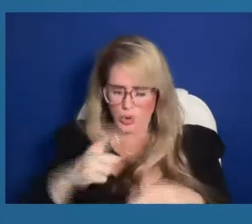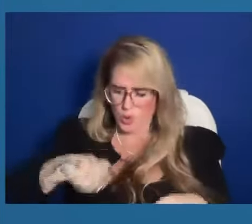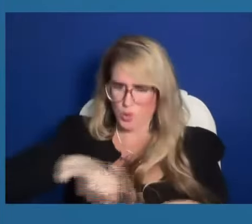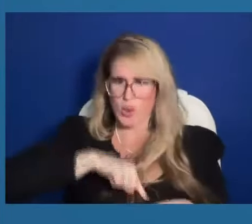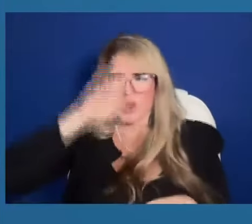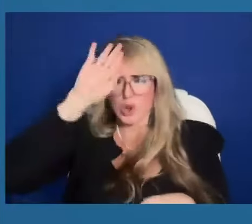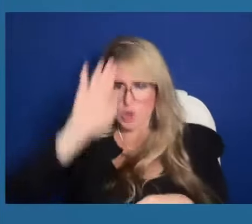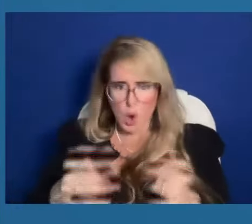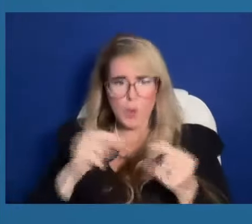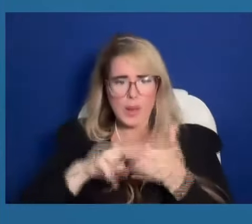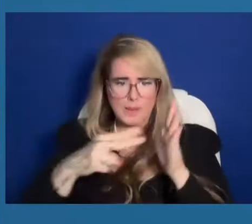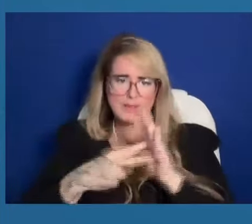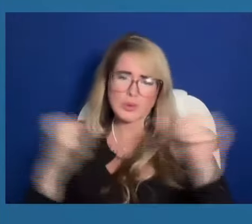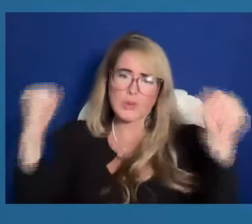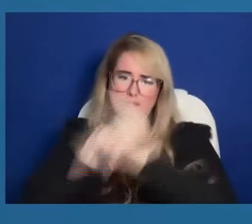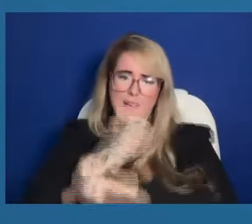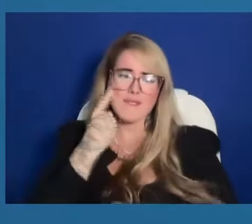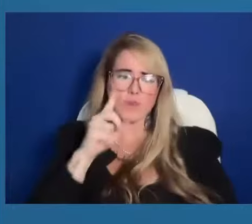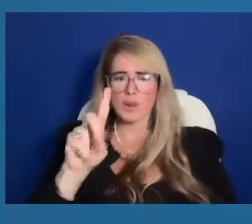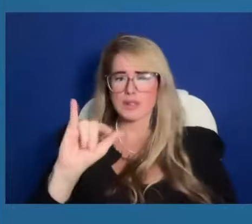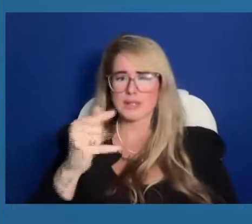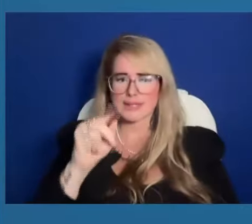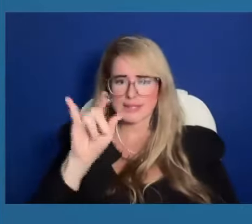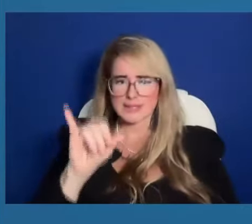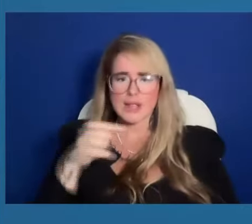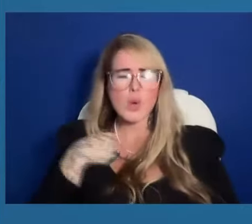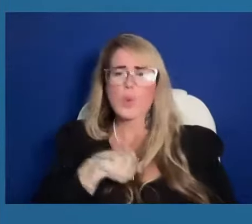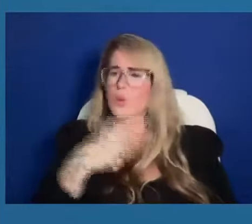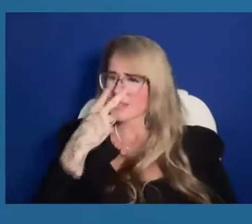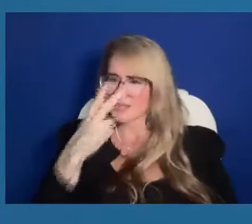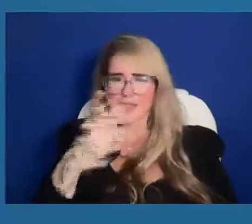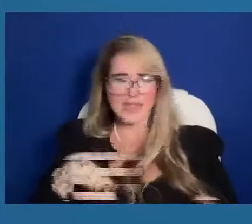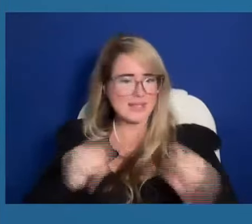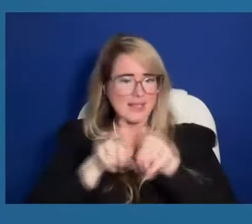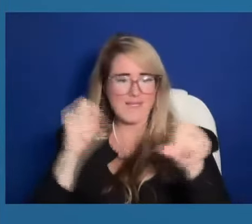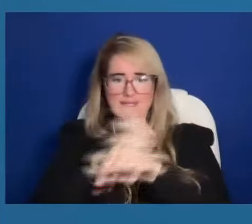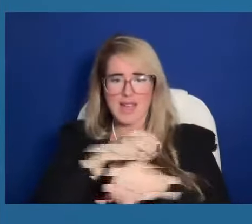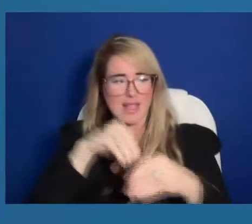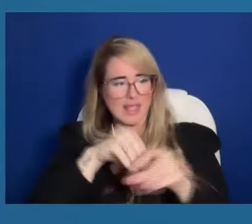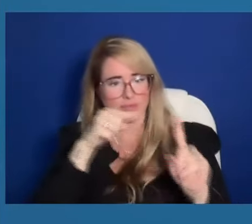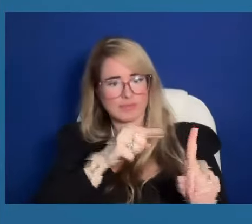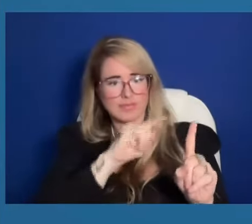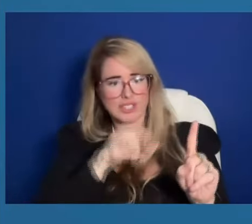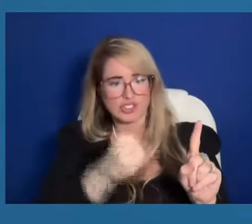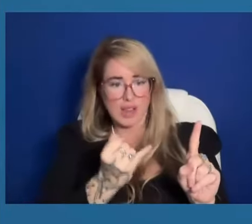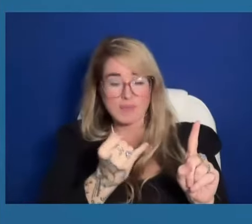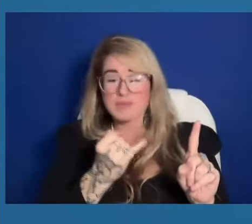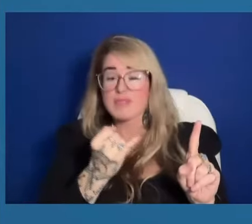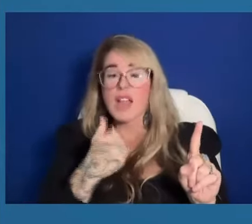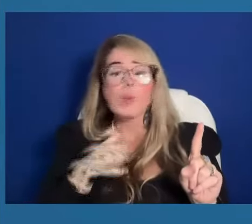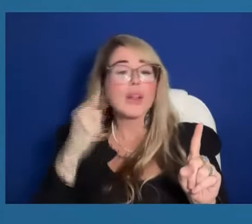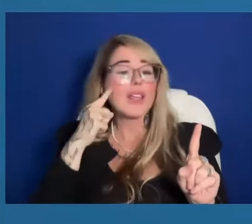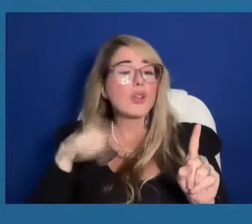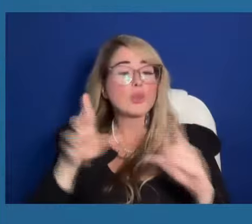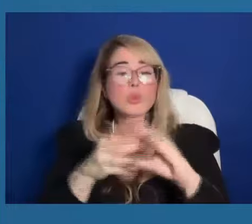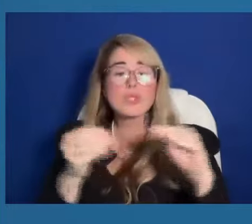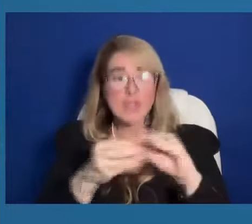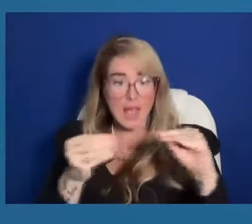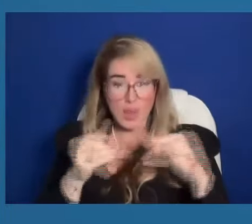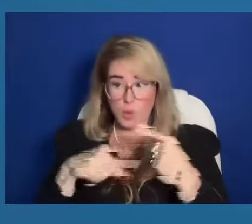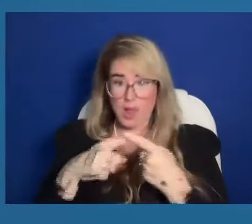is to fight for dignity. And we see the same fight in Tish James. Let me hear you say, when I